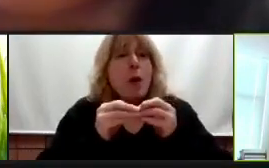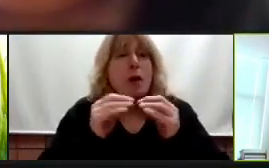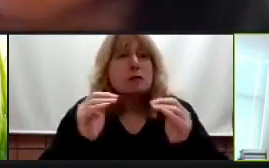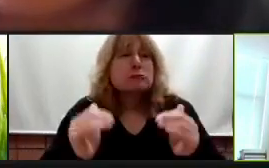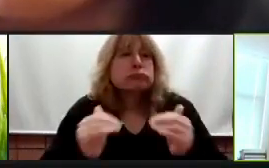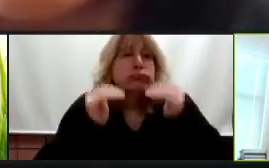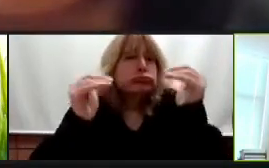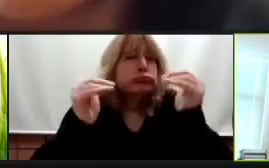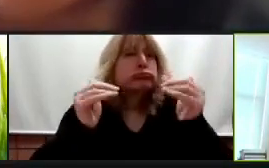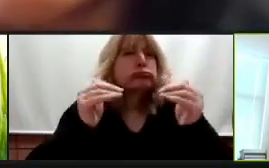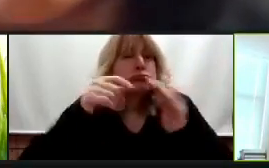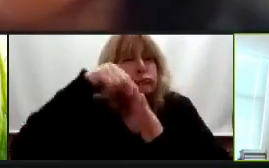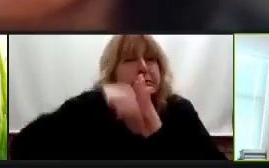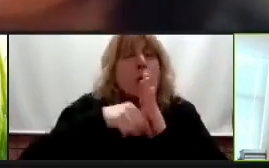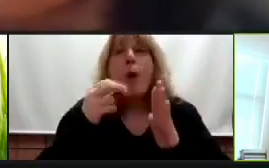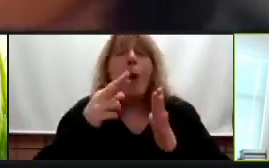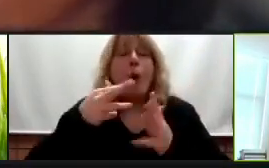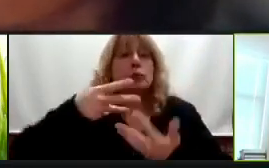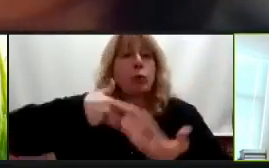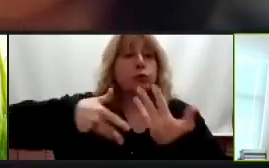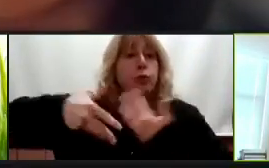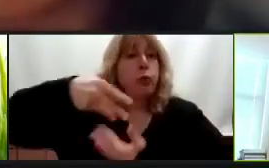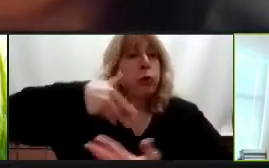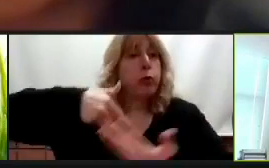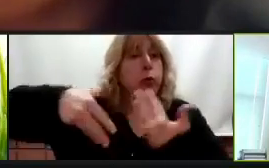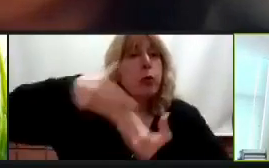others, that there's also the space for them to have those things.